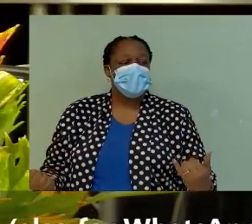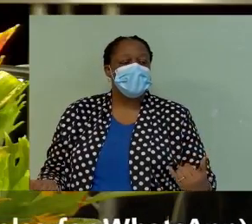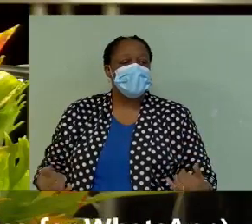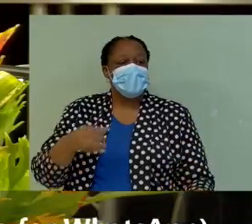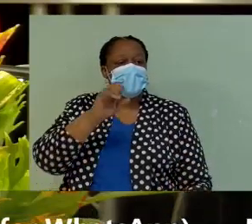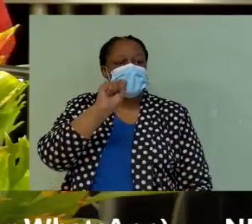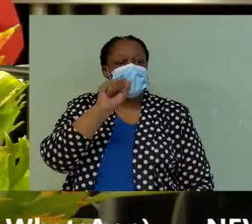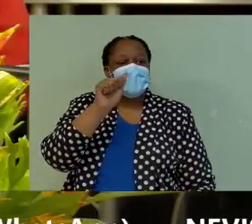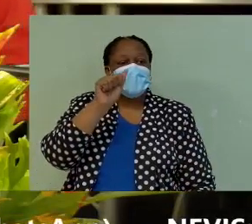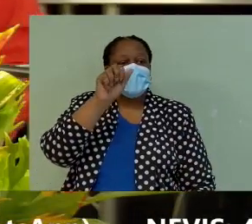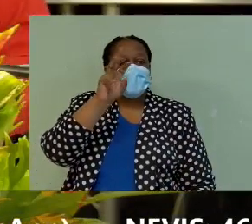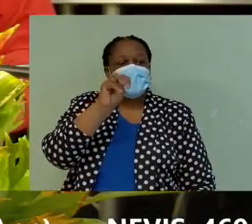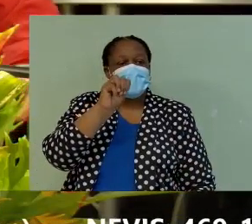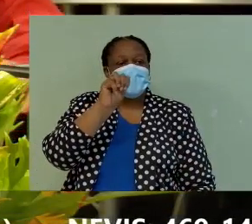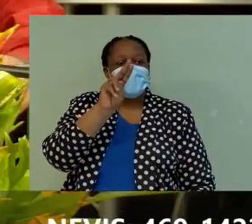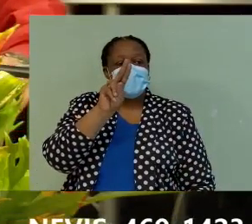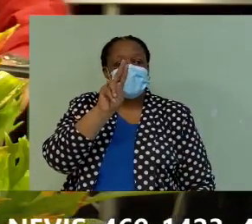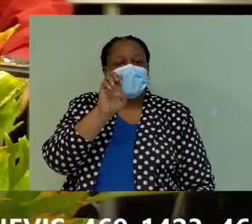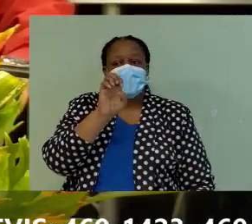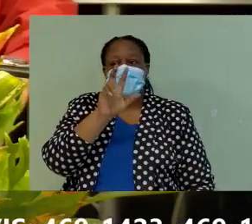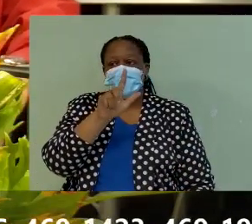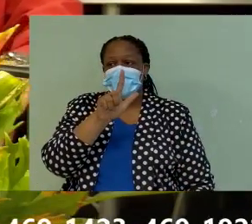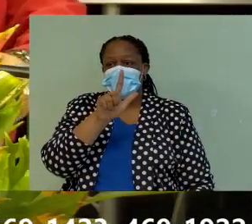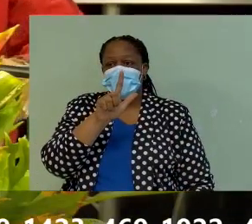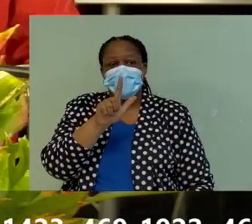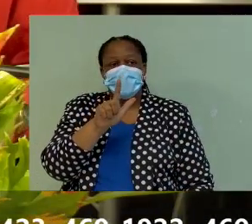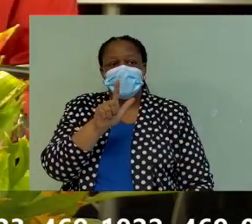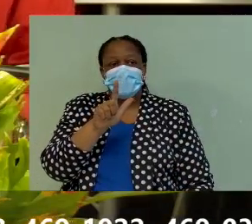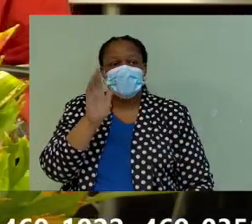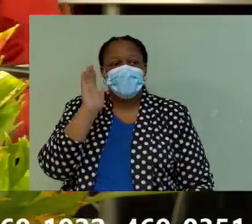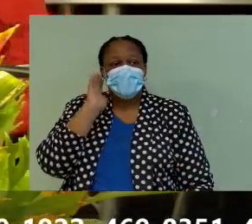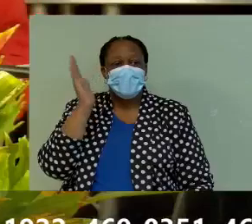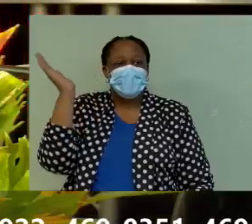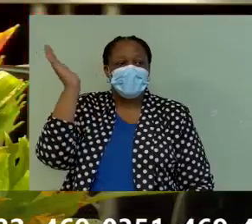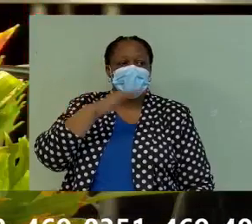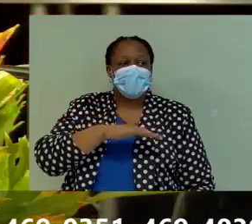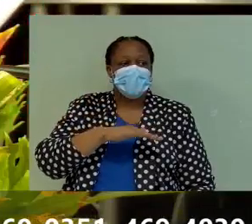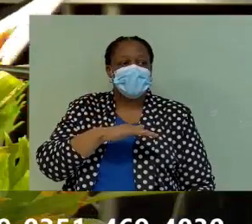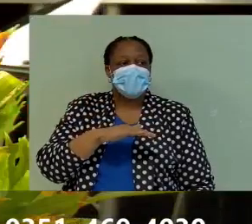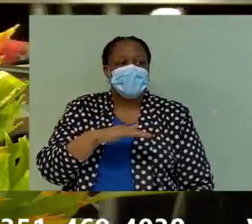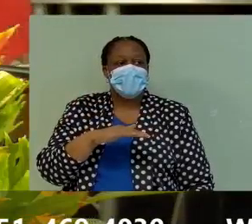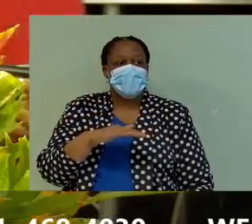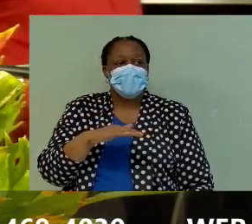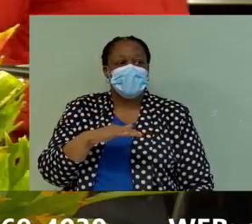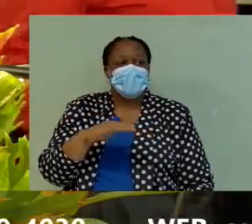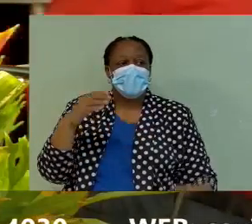of the COVID-19 National Task Force, to address us. Mr. Samuel.